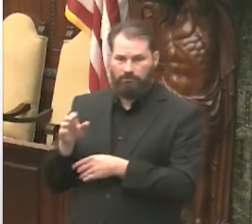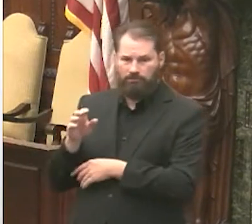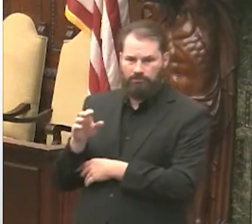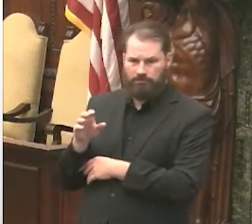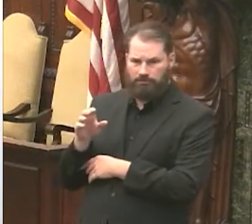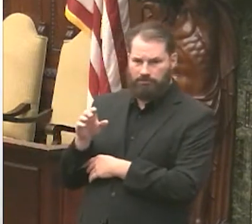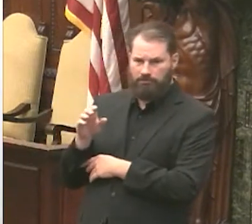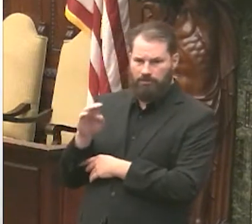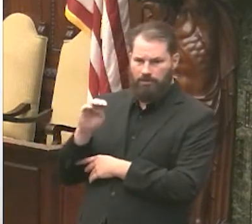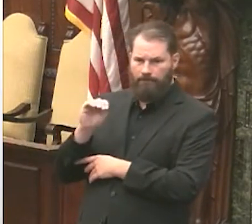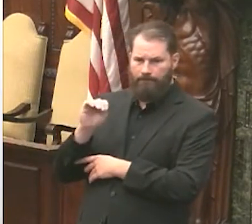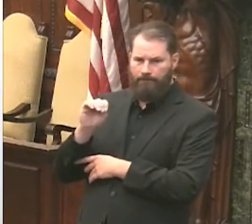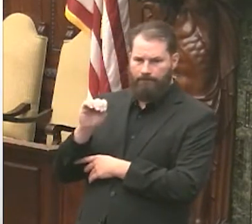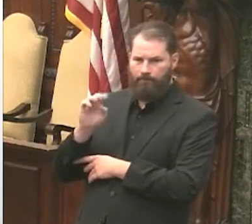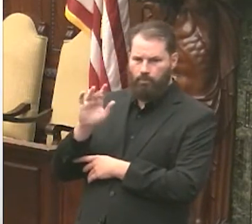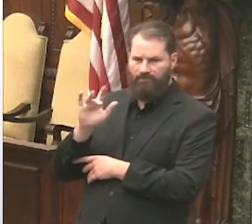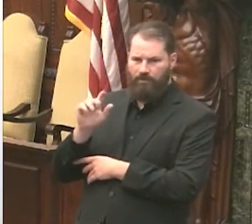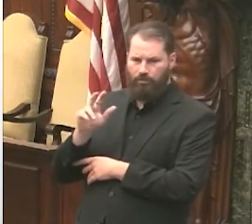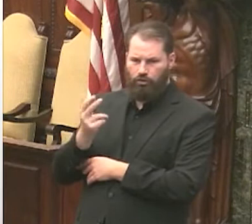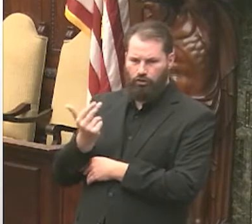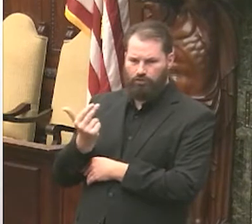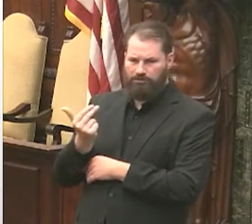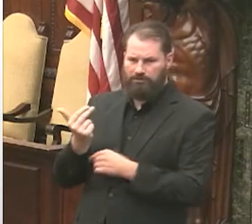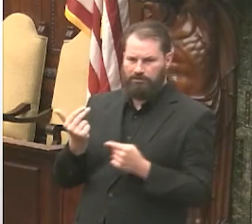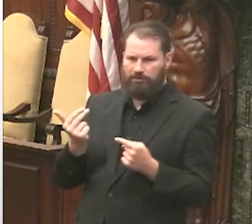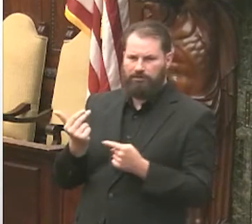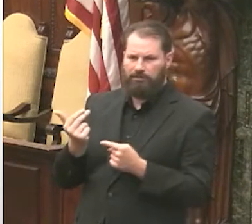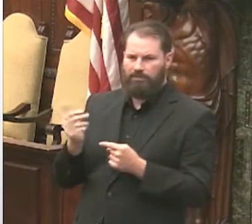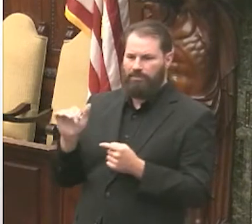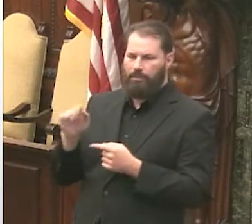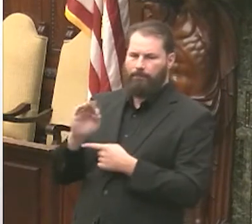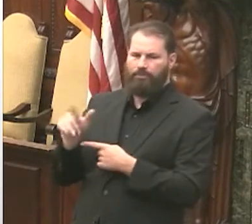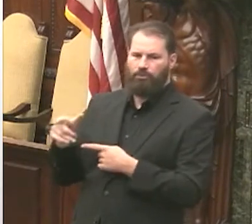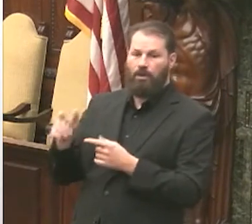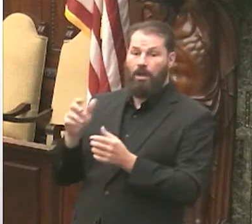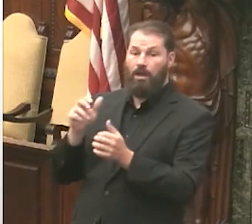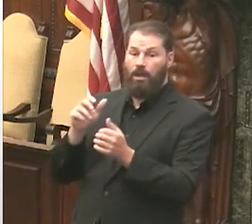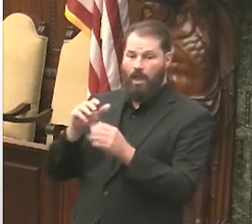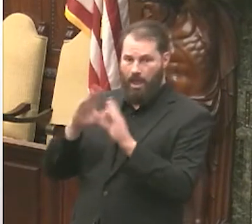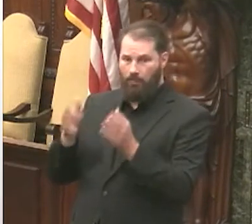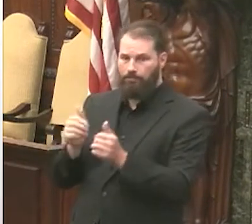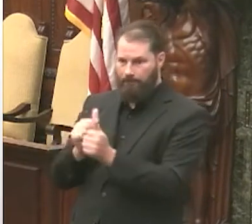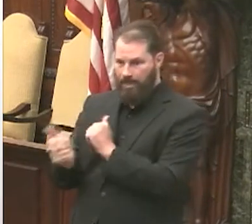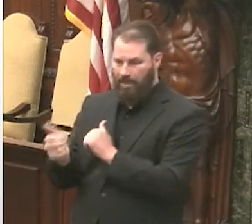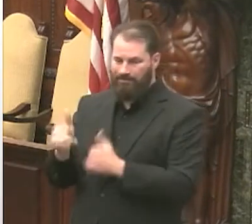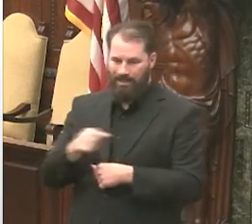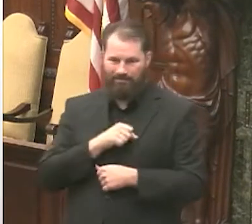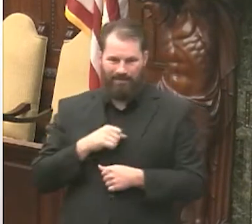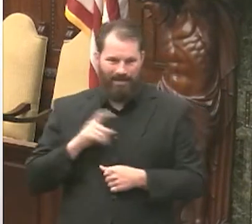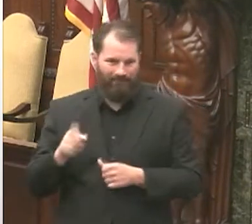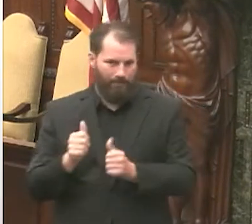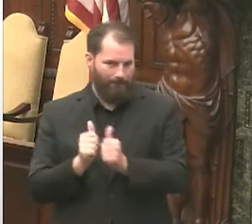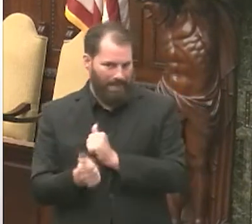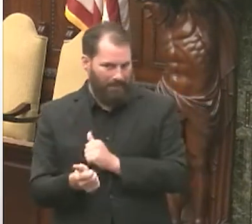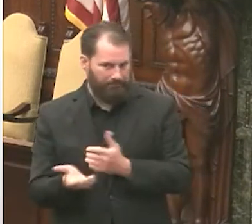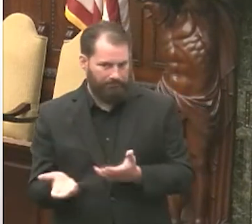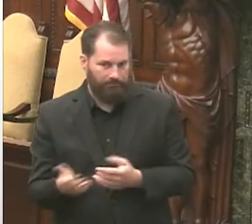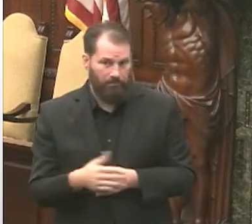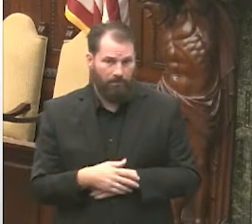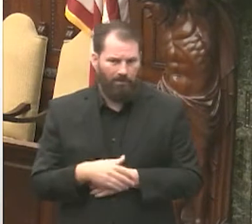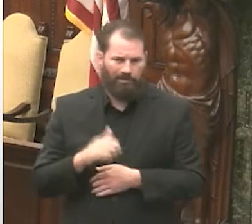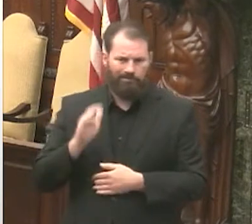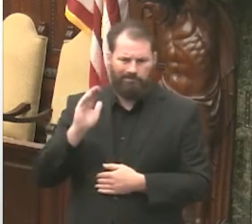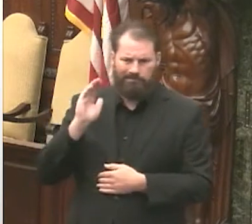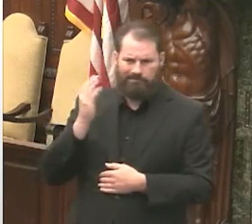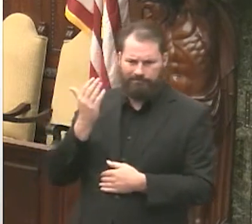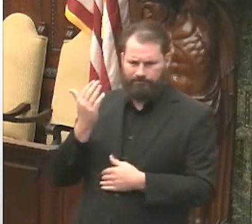the Senate. Senate has to sign it. The governor doesn't seem interested in it, but it does seem to pull away a number of the restrictions